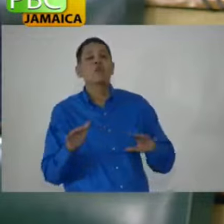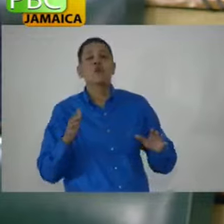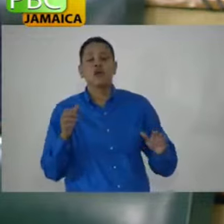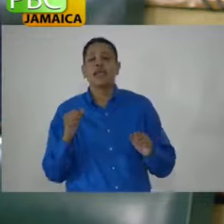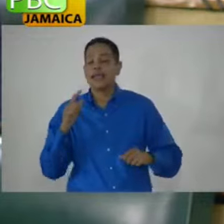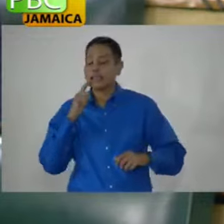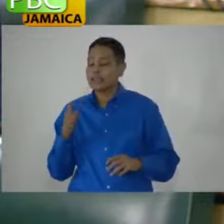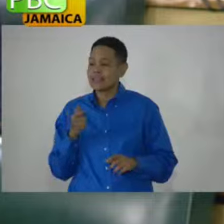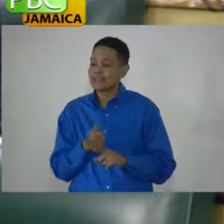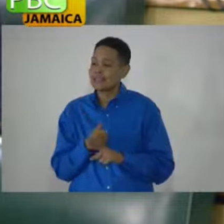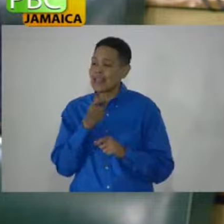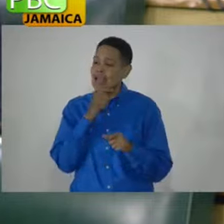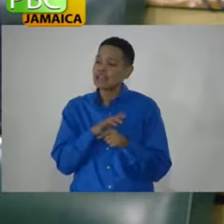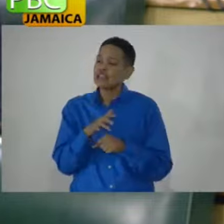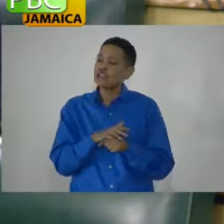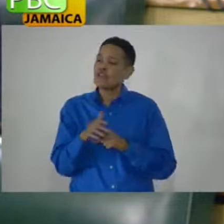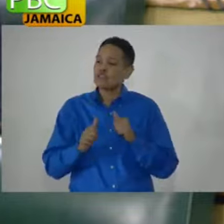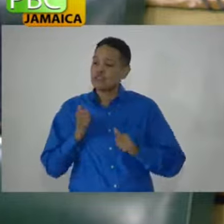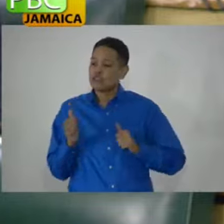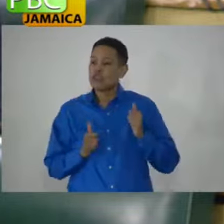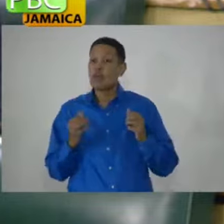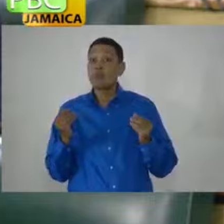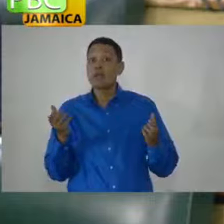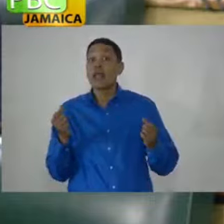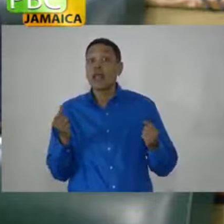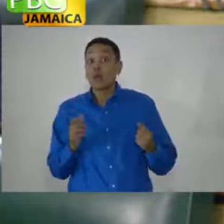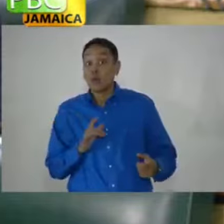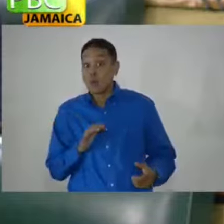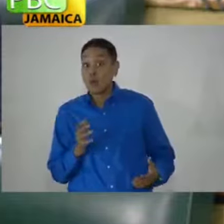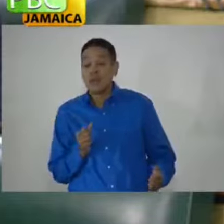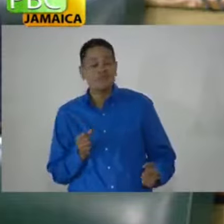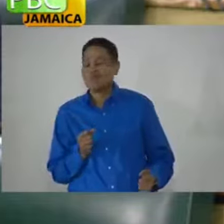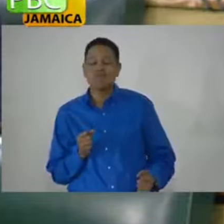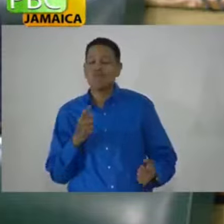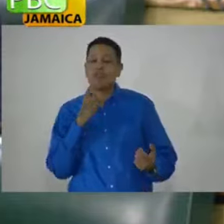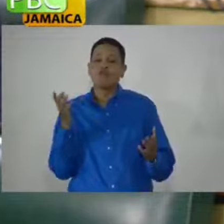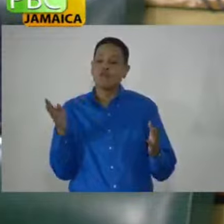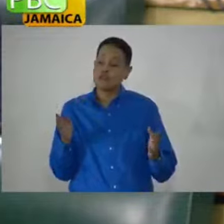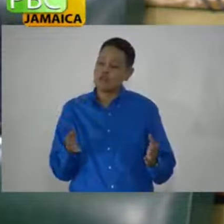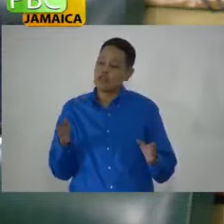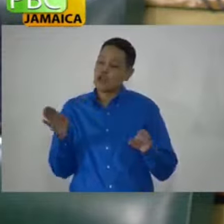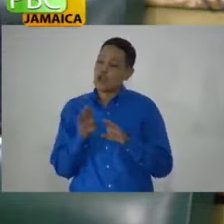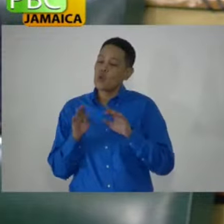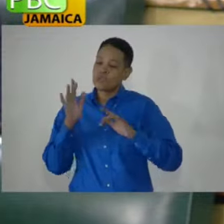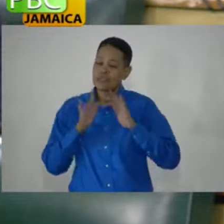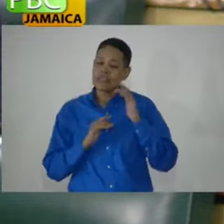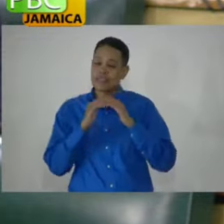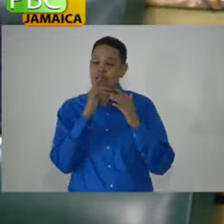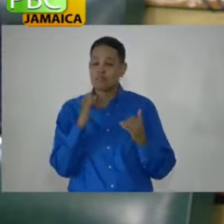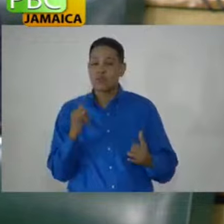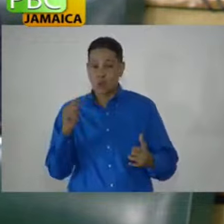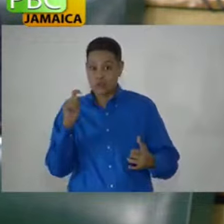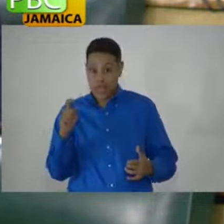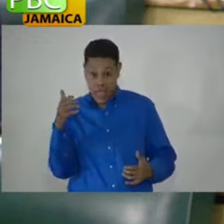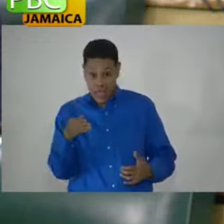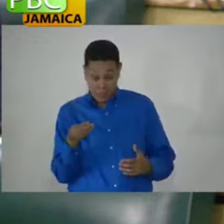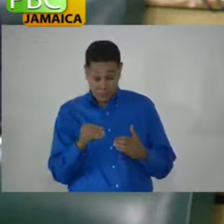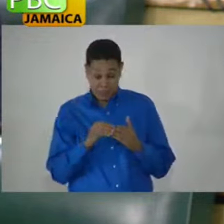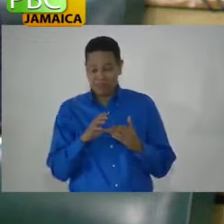stand up as a sufficiently robust revenue measure for closing a gap in the upcoming fiscal year